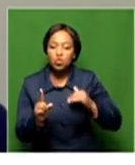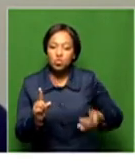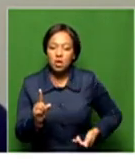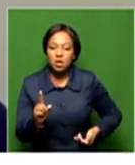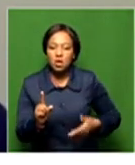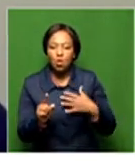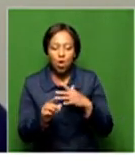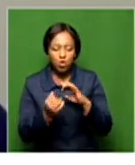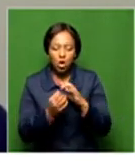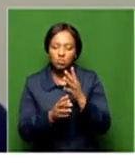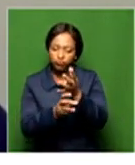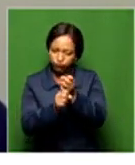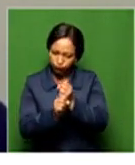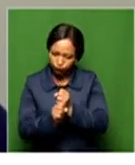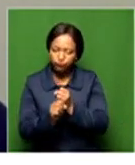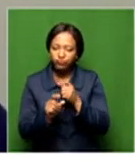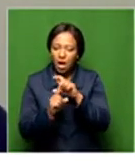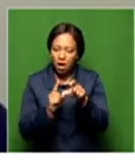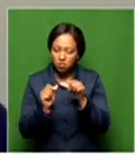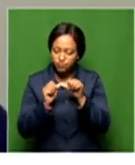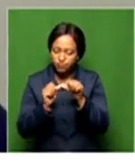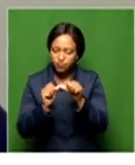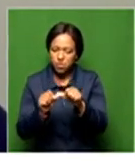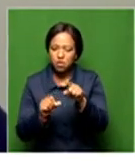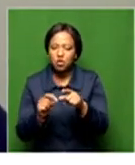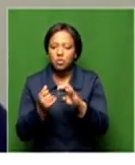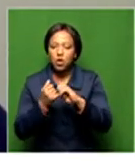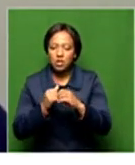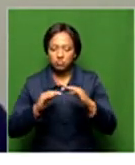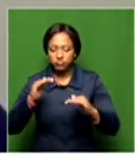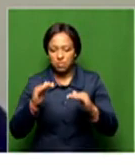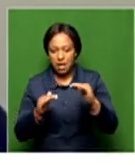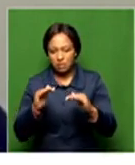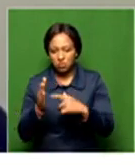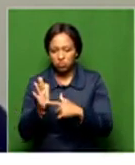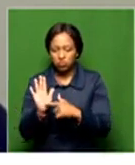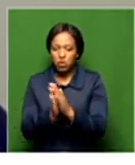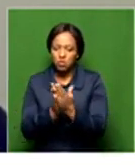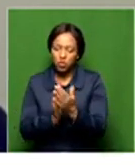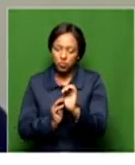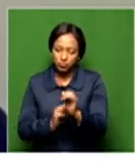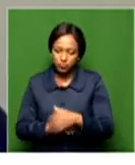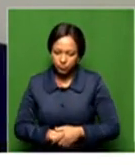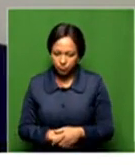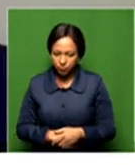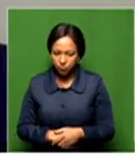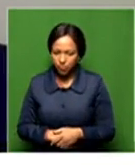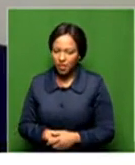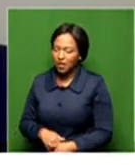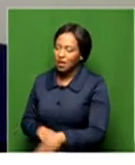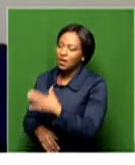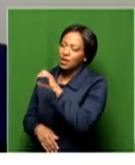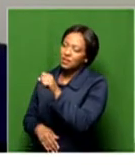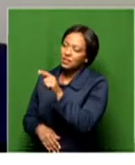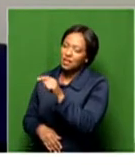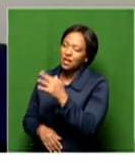to preserve our culture. So I think those are the two balances that I was trying to unfold in the book. All right, Stan, great chatting